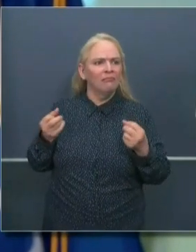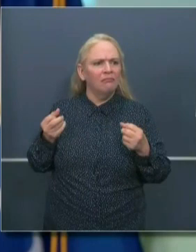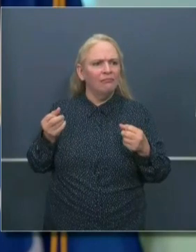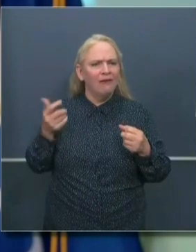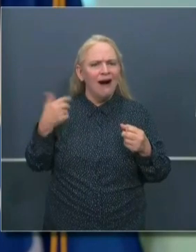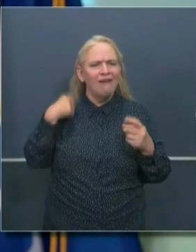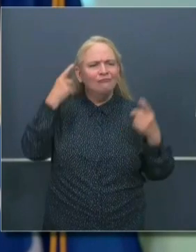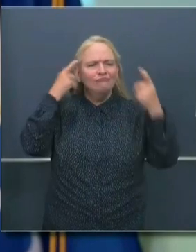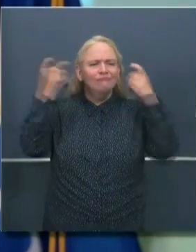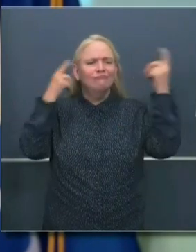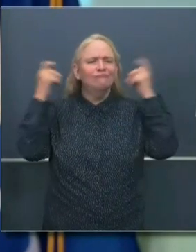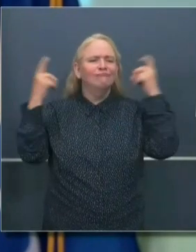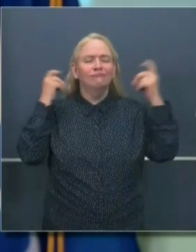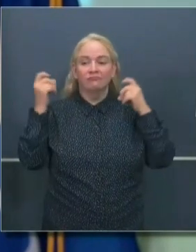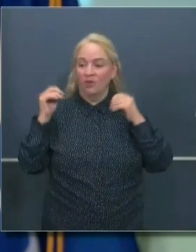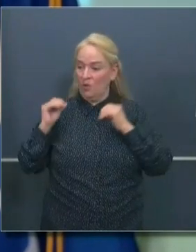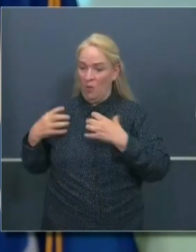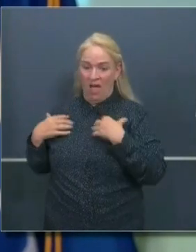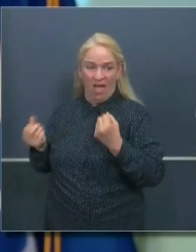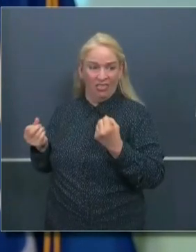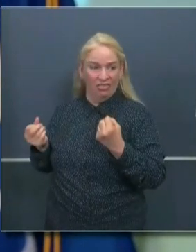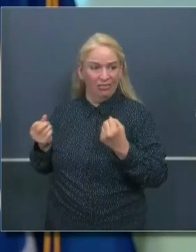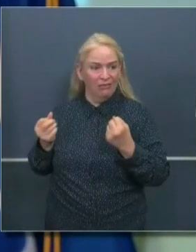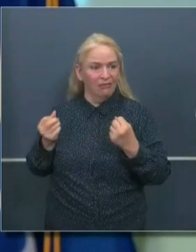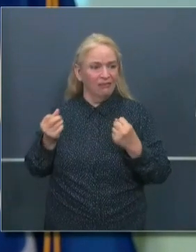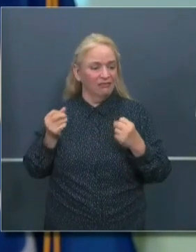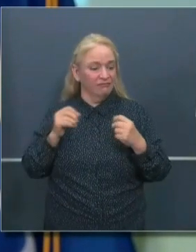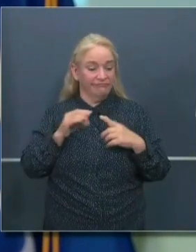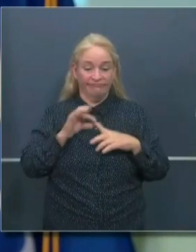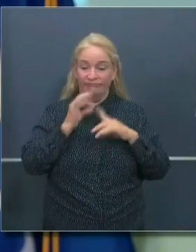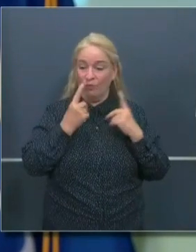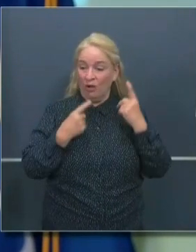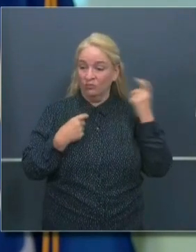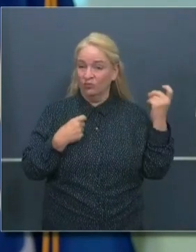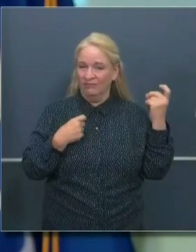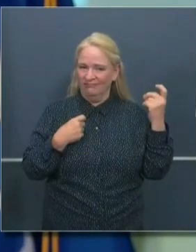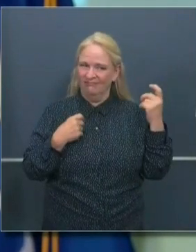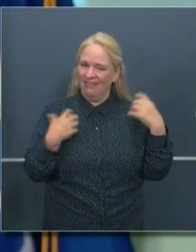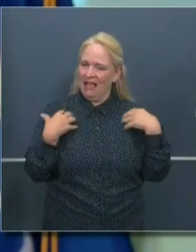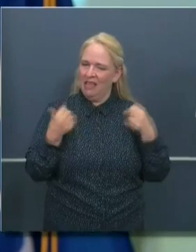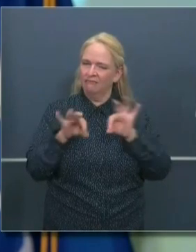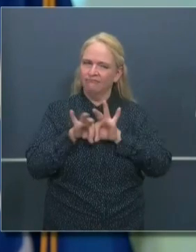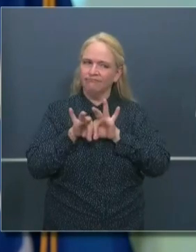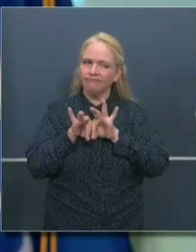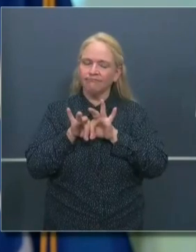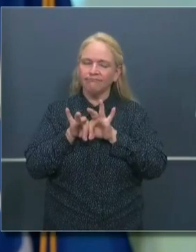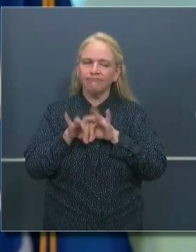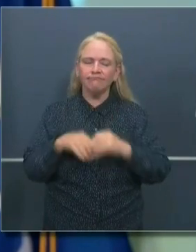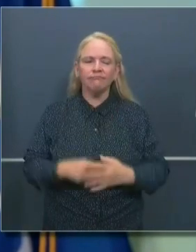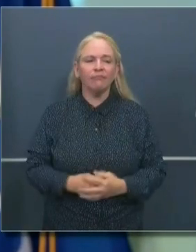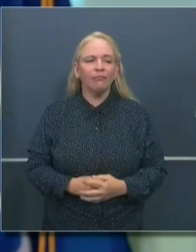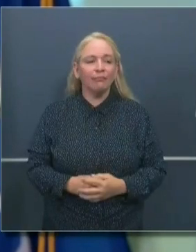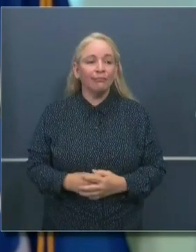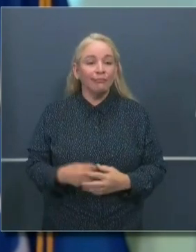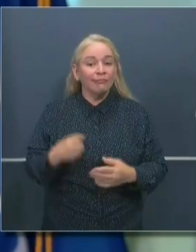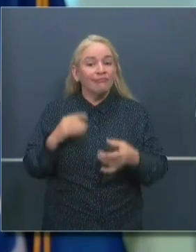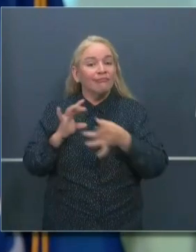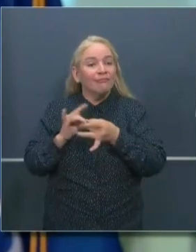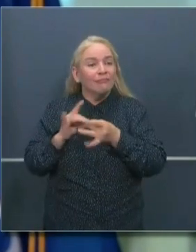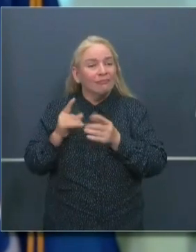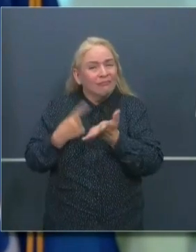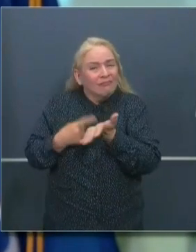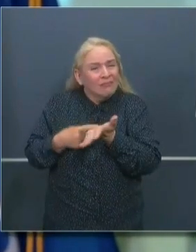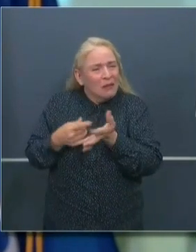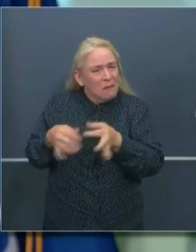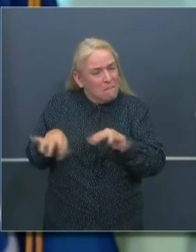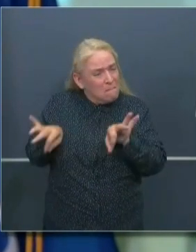health, you have but one. And that's why today I want to talk about one of the most impactful things you can do to protect